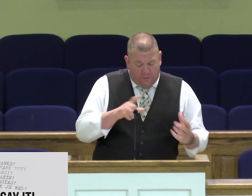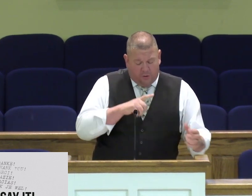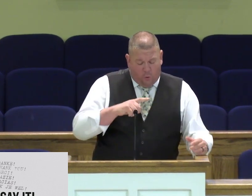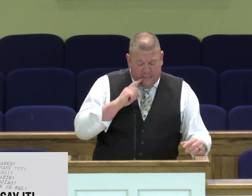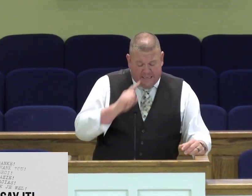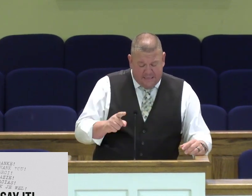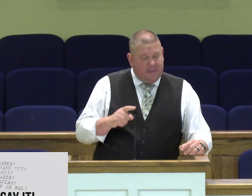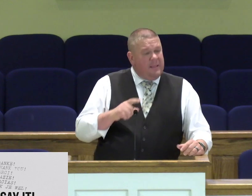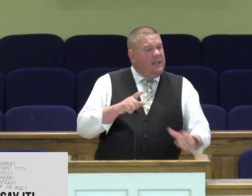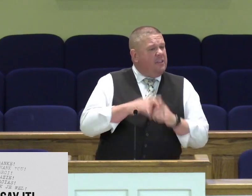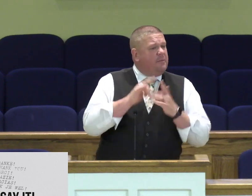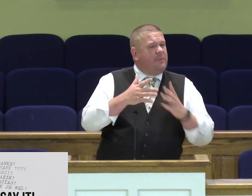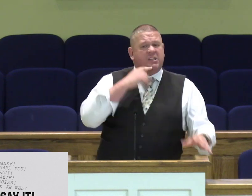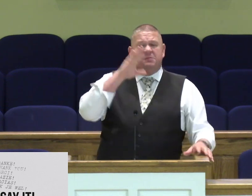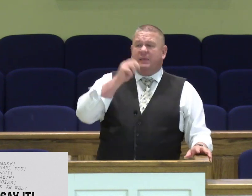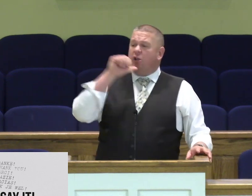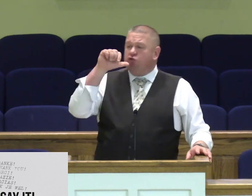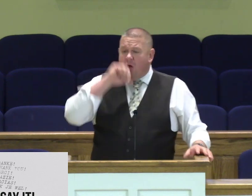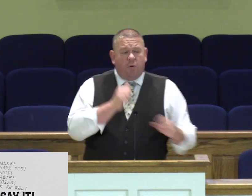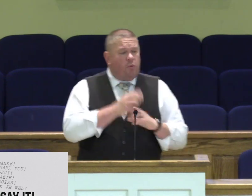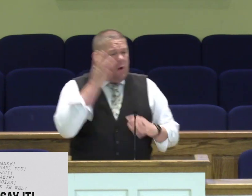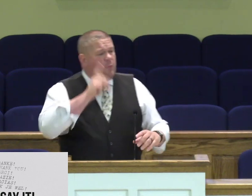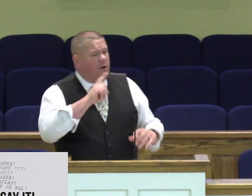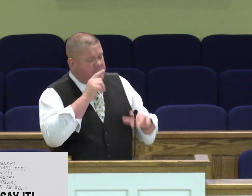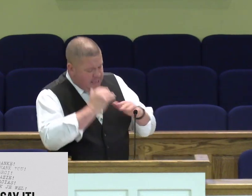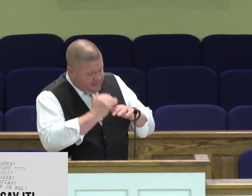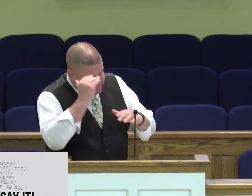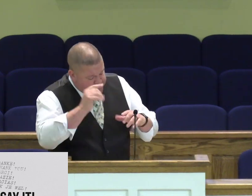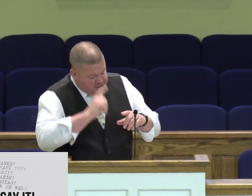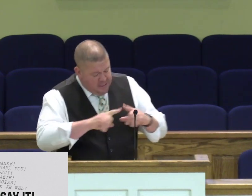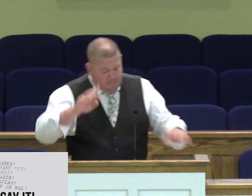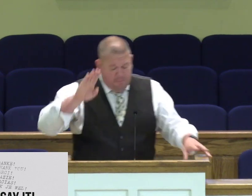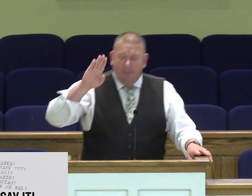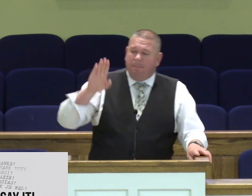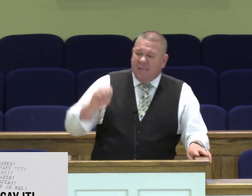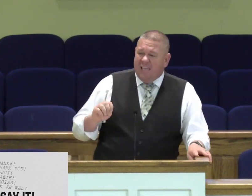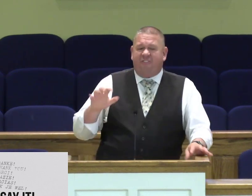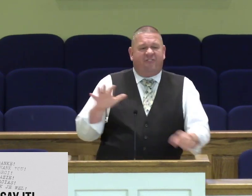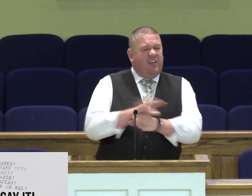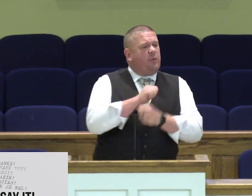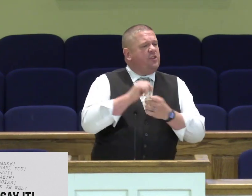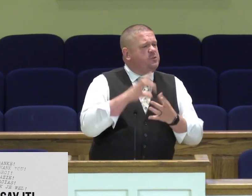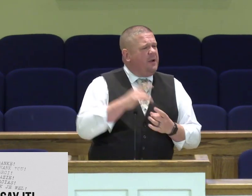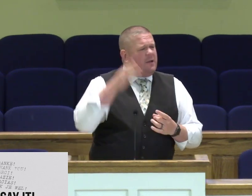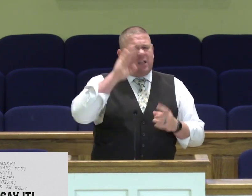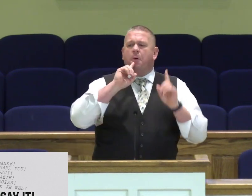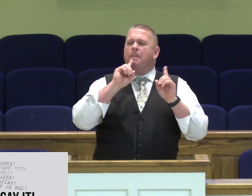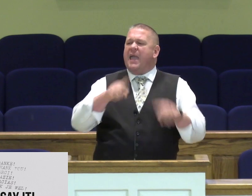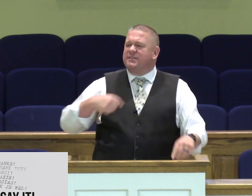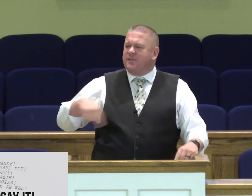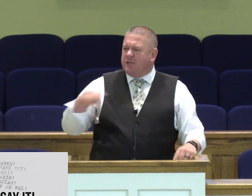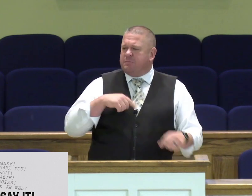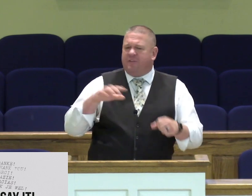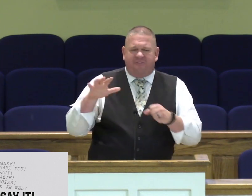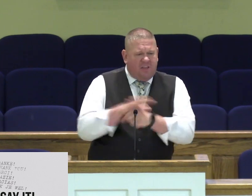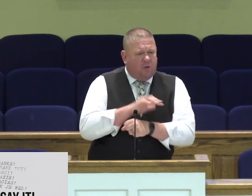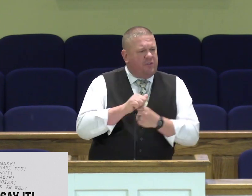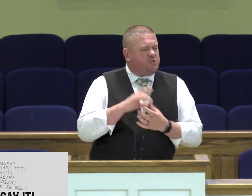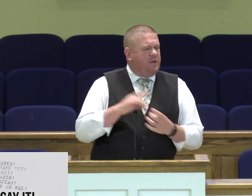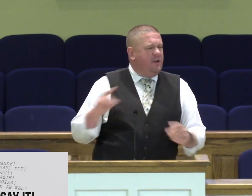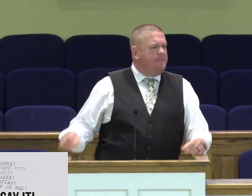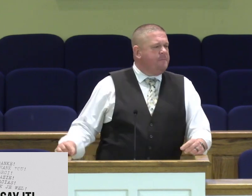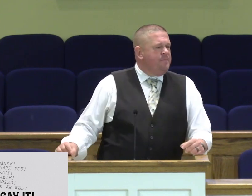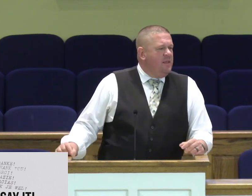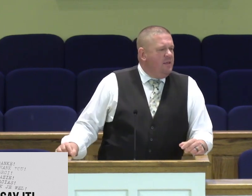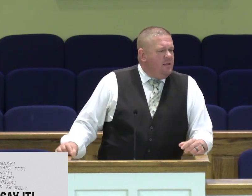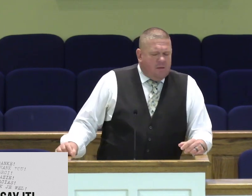will of the Lord is. And the Bible says, be not drunk with wine when it's excess, but be filled with the Spirit. God commands us to be filled with the